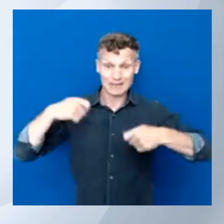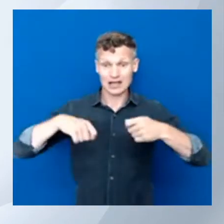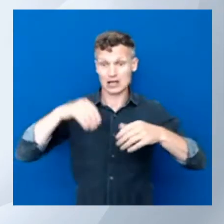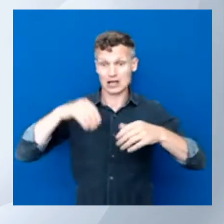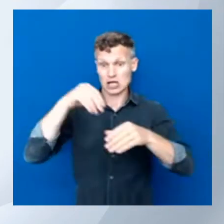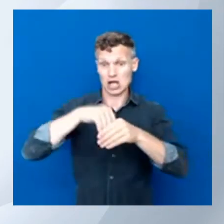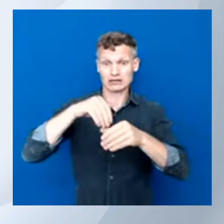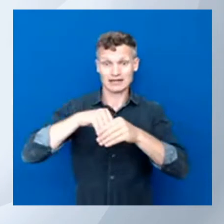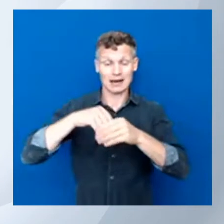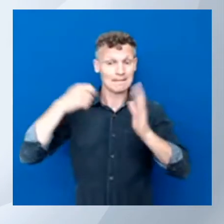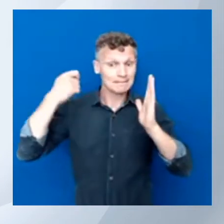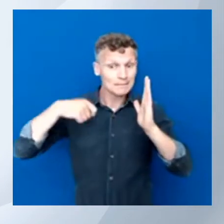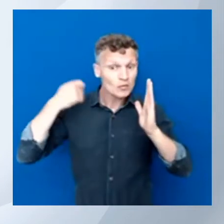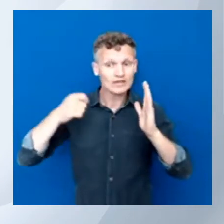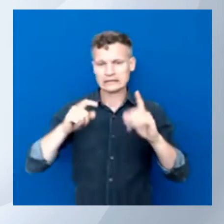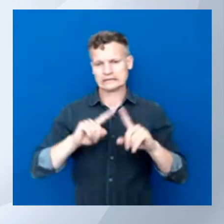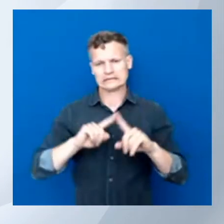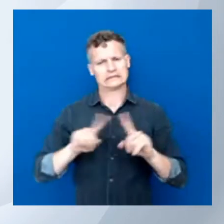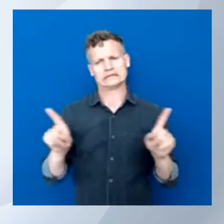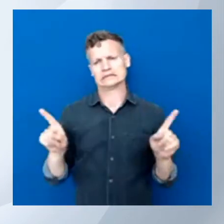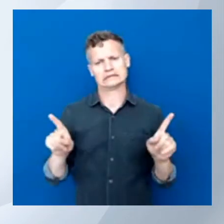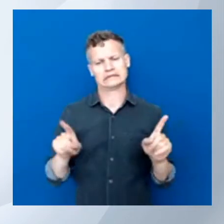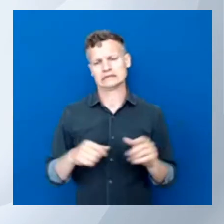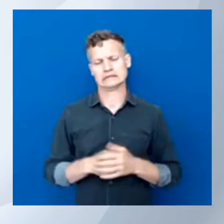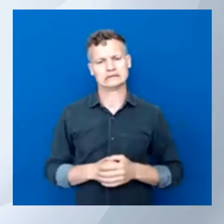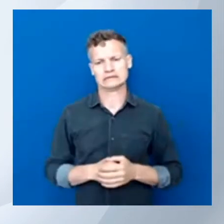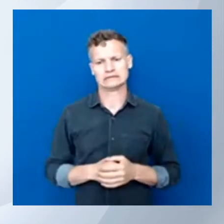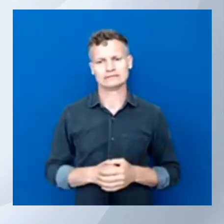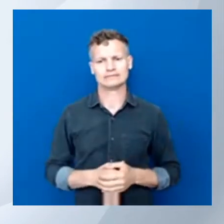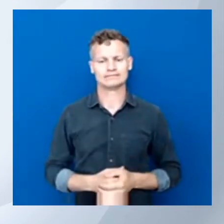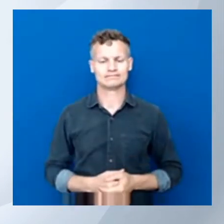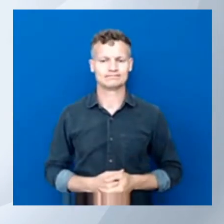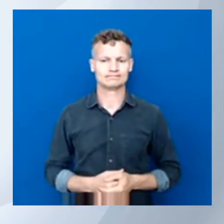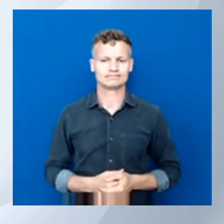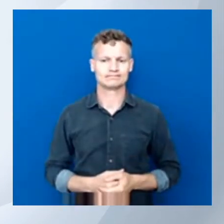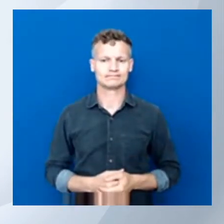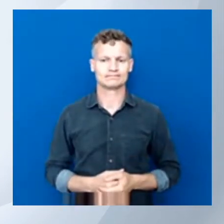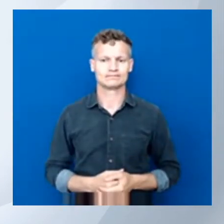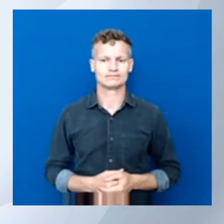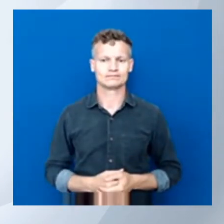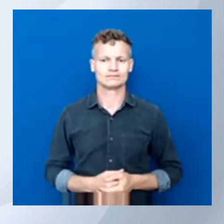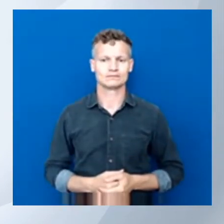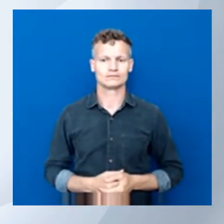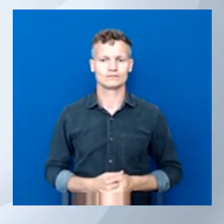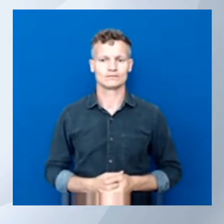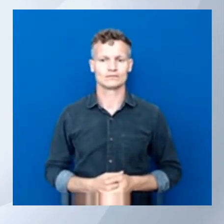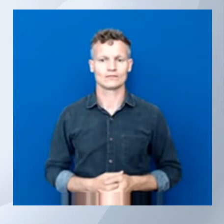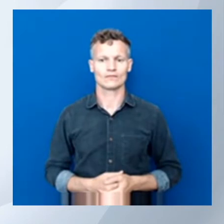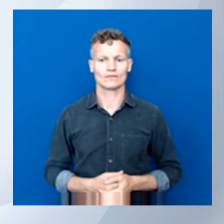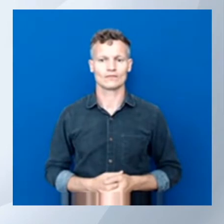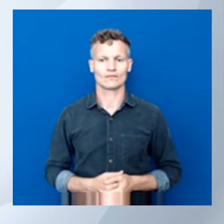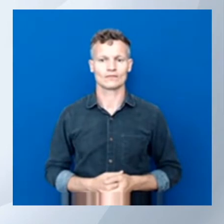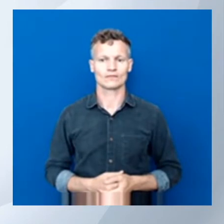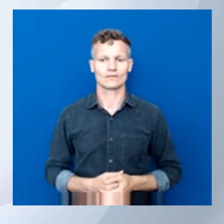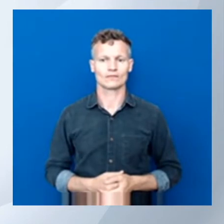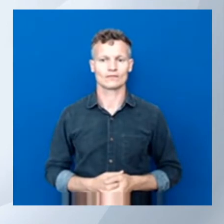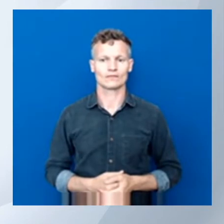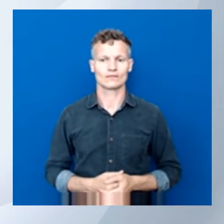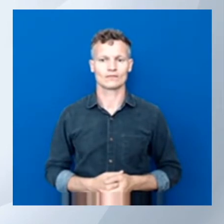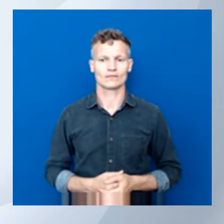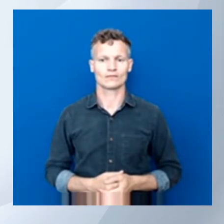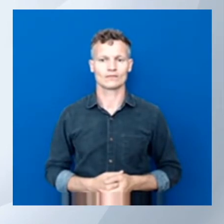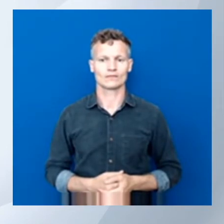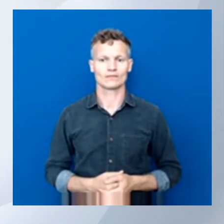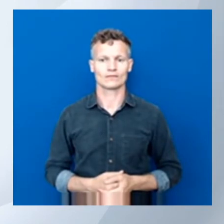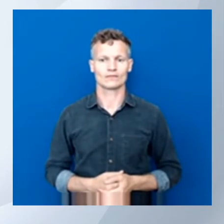lot of reads and writes, it's just not going to work. There may be some things that you can cache reliably on a